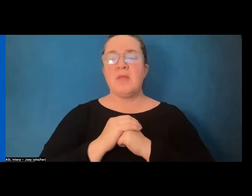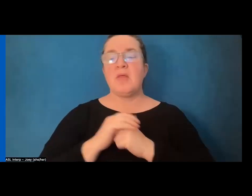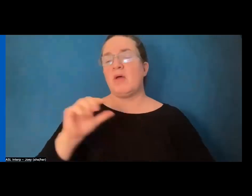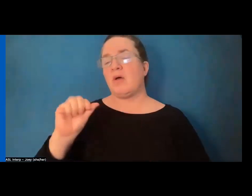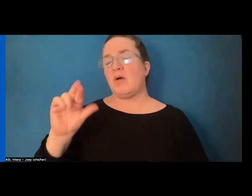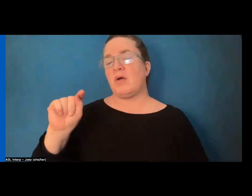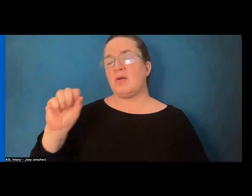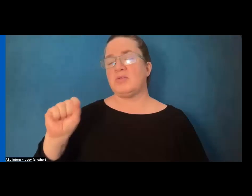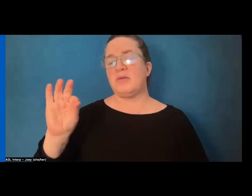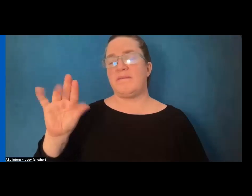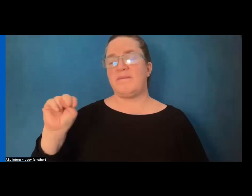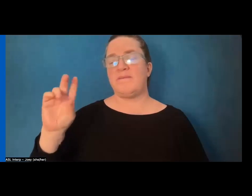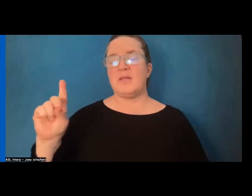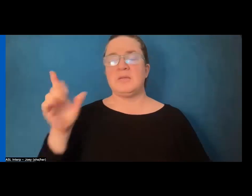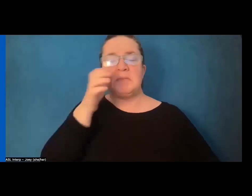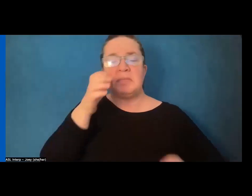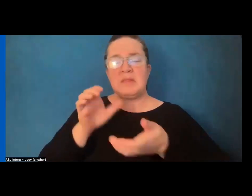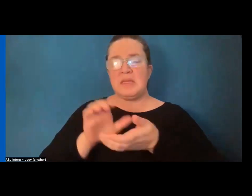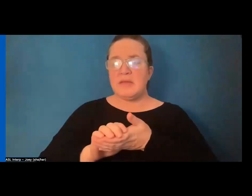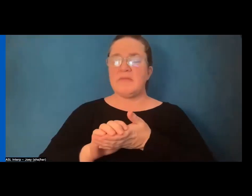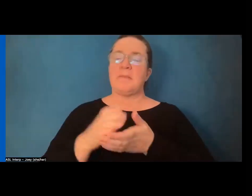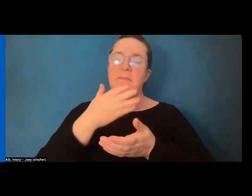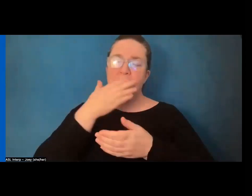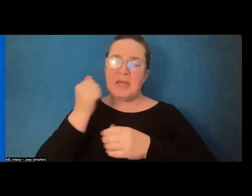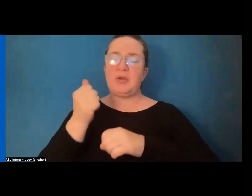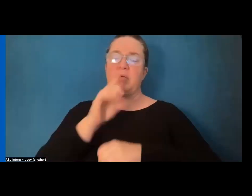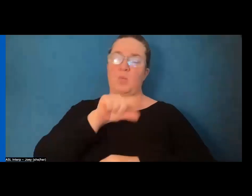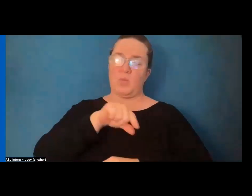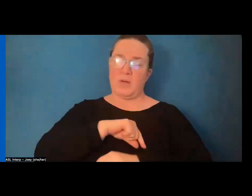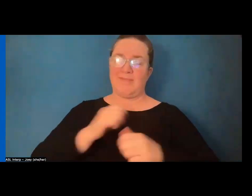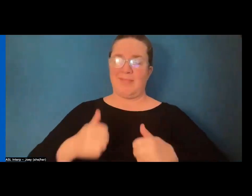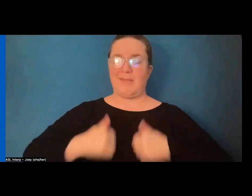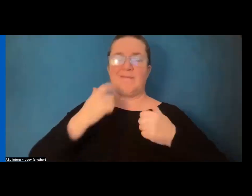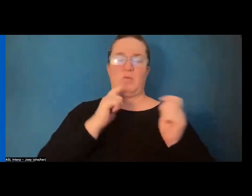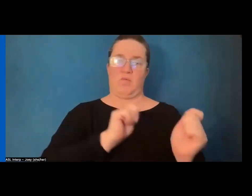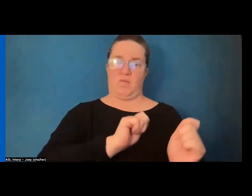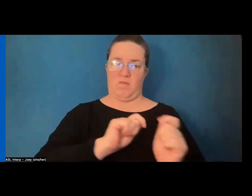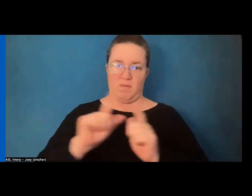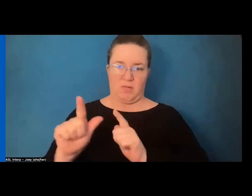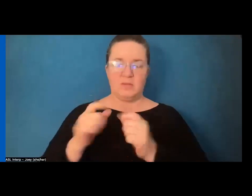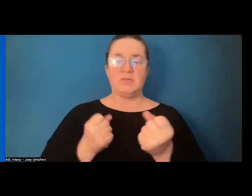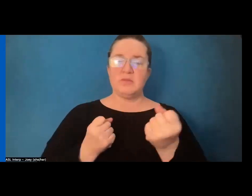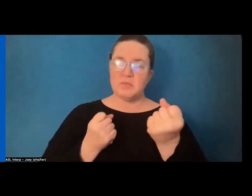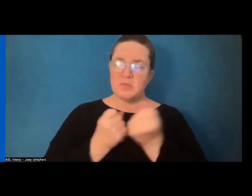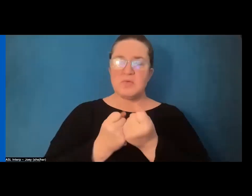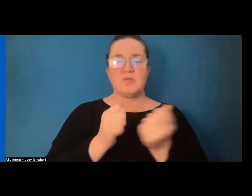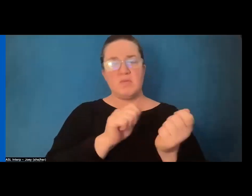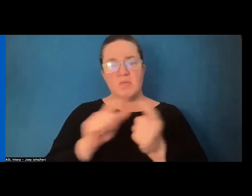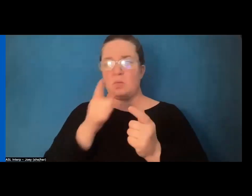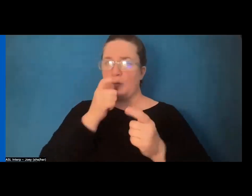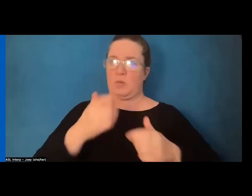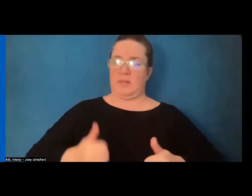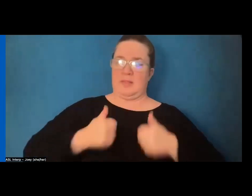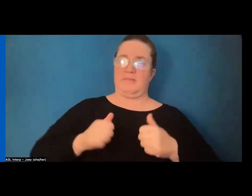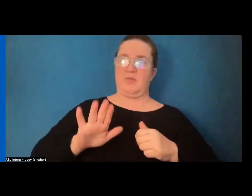everybody. And that cultural density in a community, it supports the health and well-being of everybody who lives there. This grant